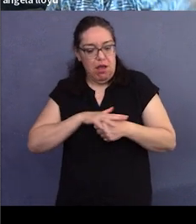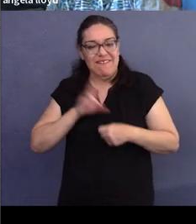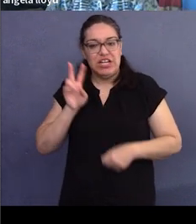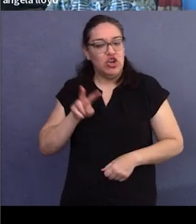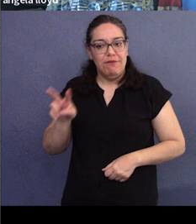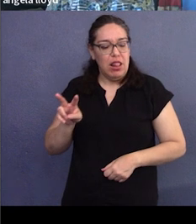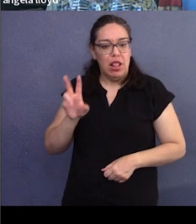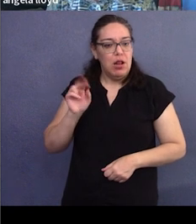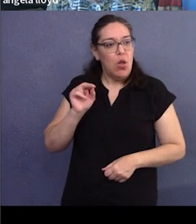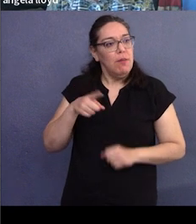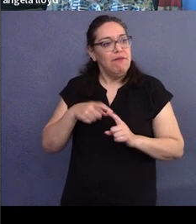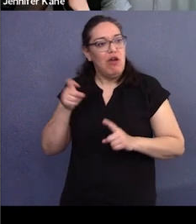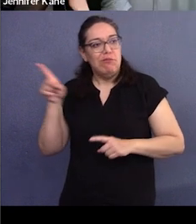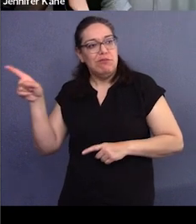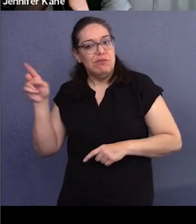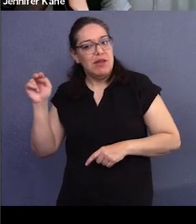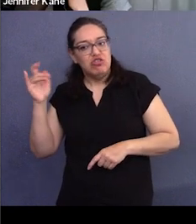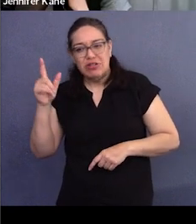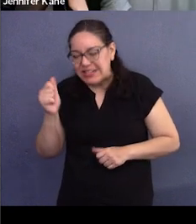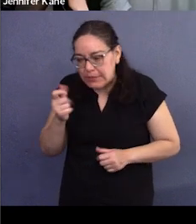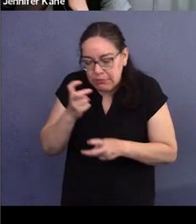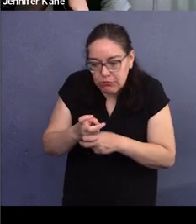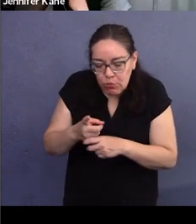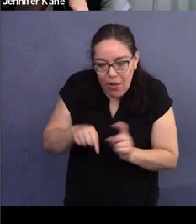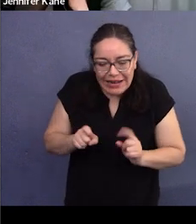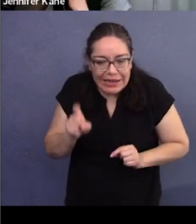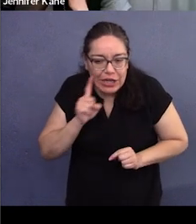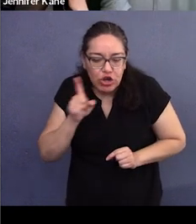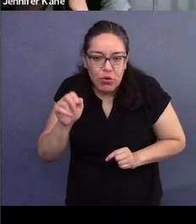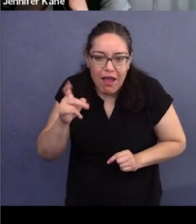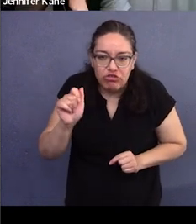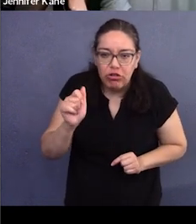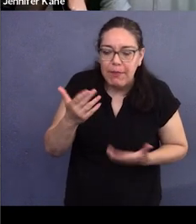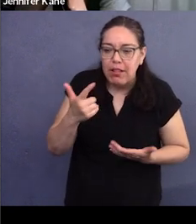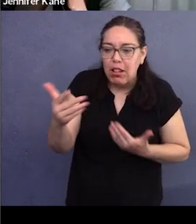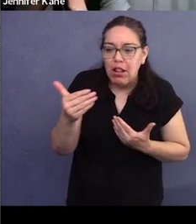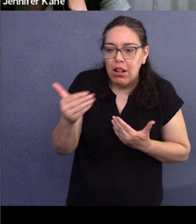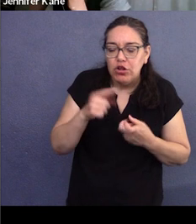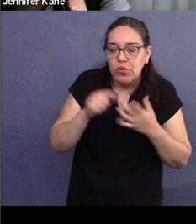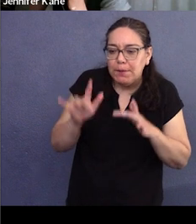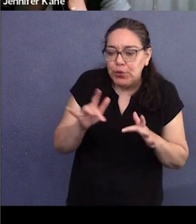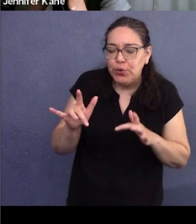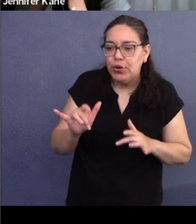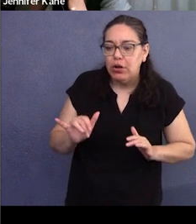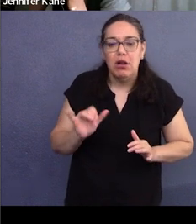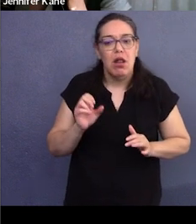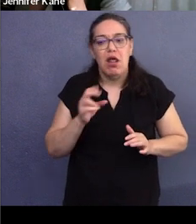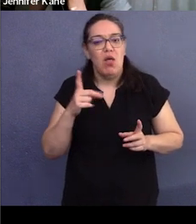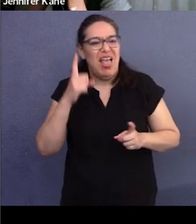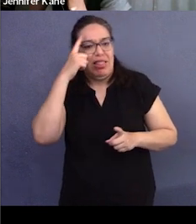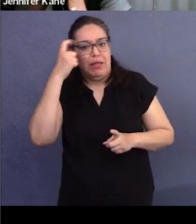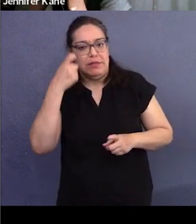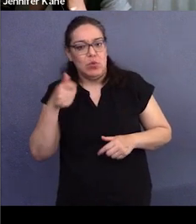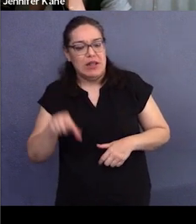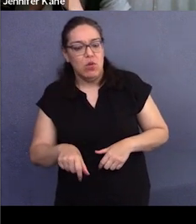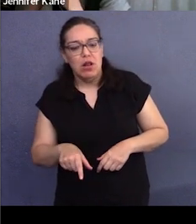national. I can't quite hear you, Angela. Also, could you maybe It's come probably closer to the way down. computer? I think it's way down.